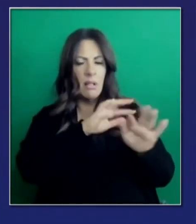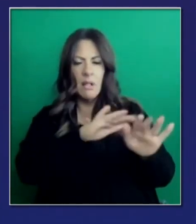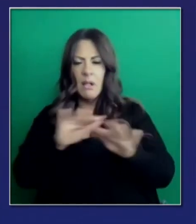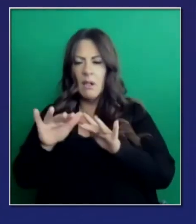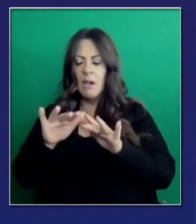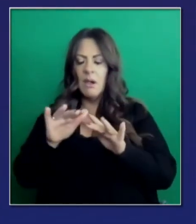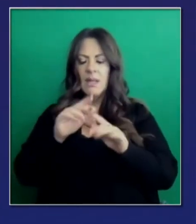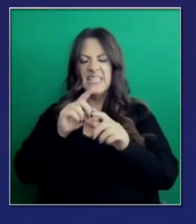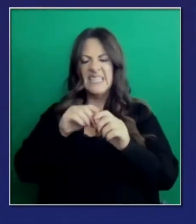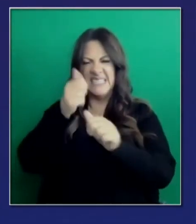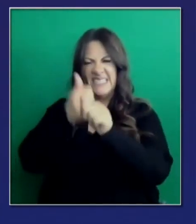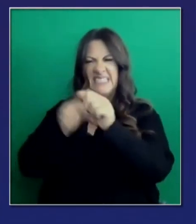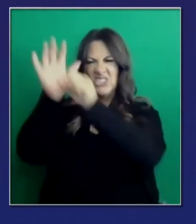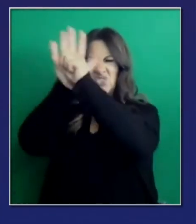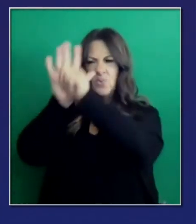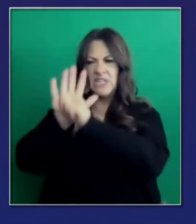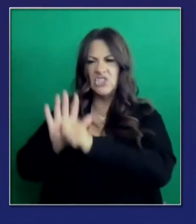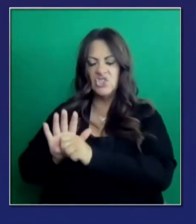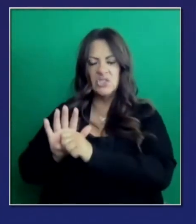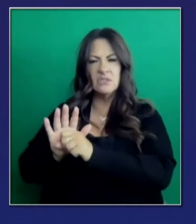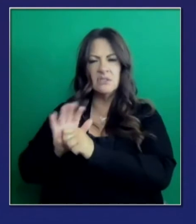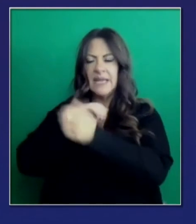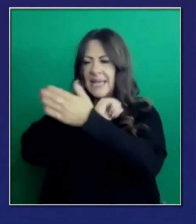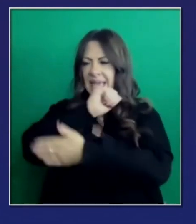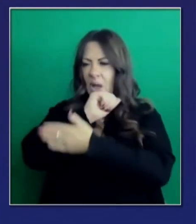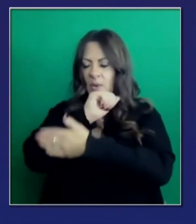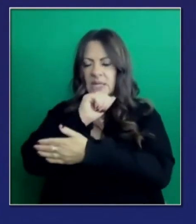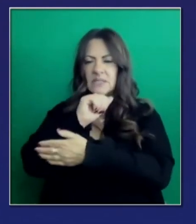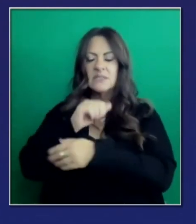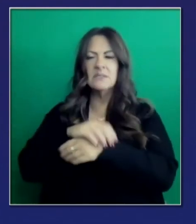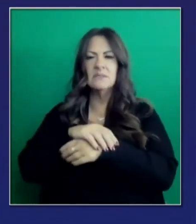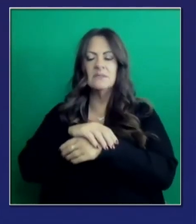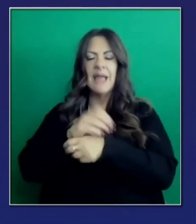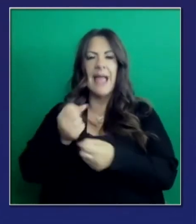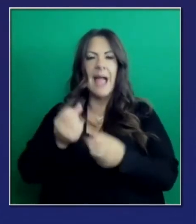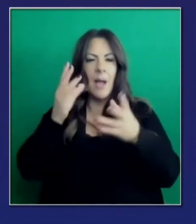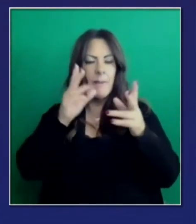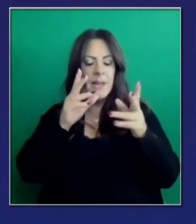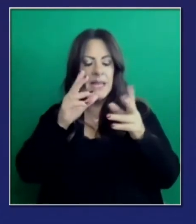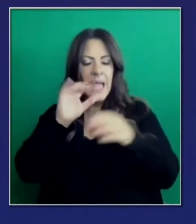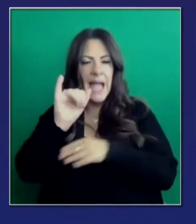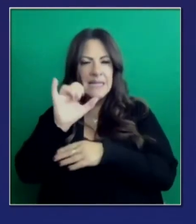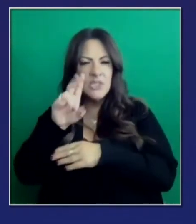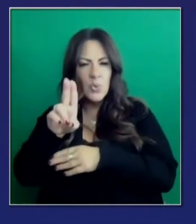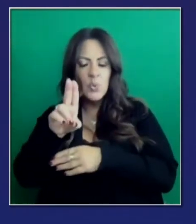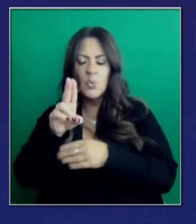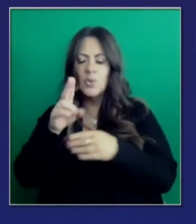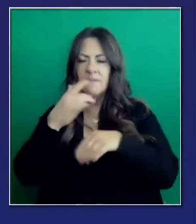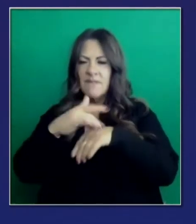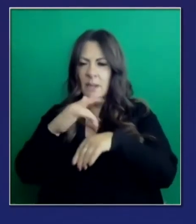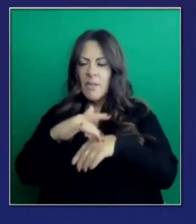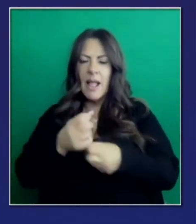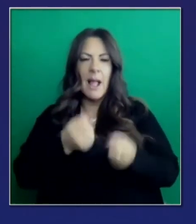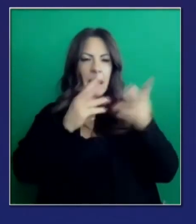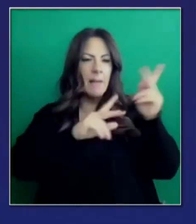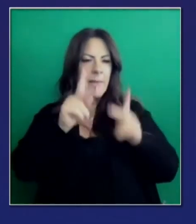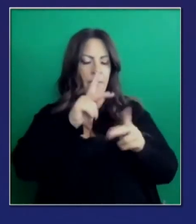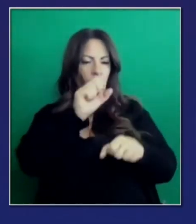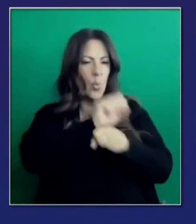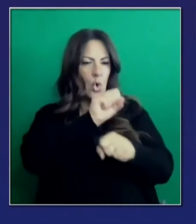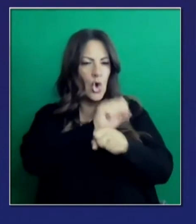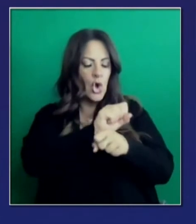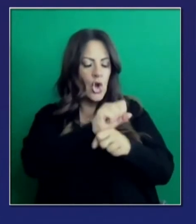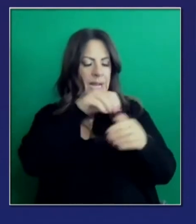region, looking at ICU capacity broadly defined in terms of our mutual aid, looking at our staffing and where we are, looking at the number of